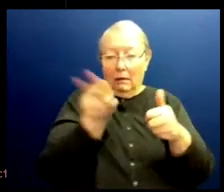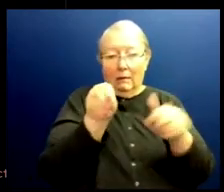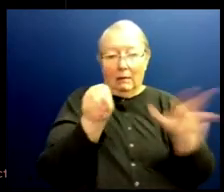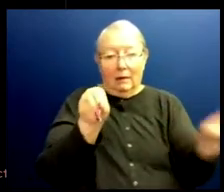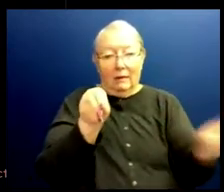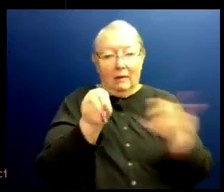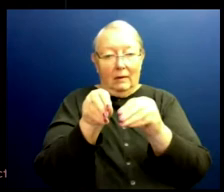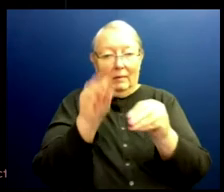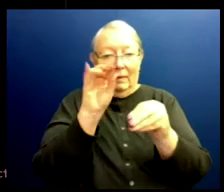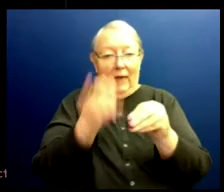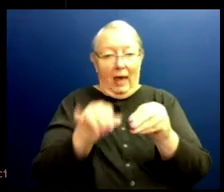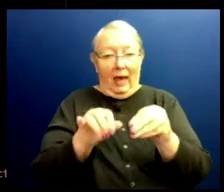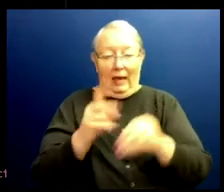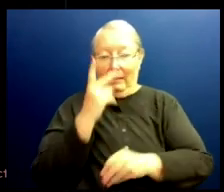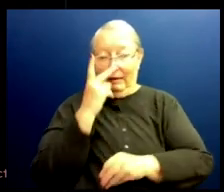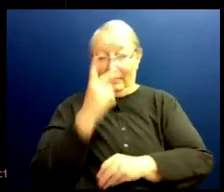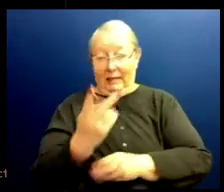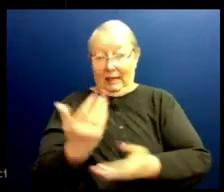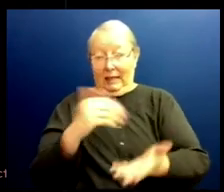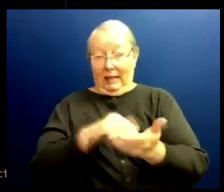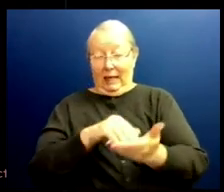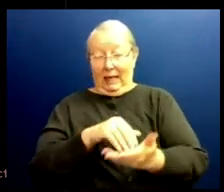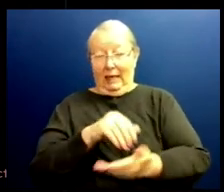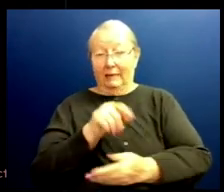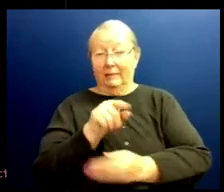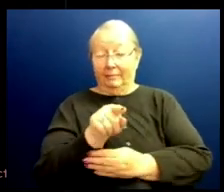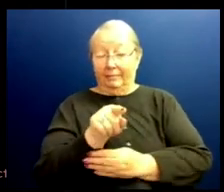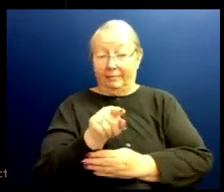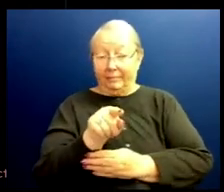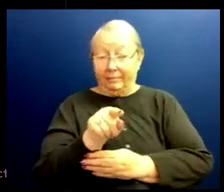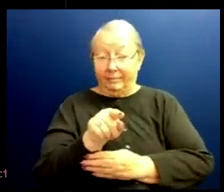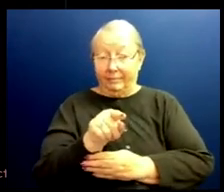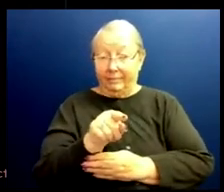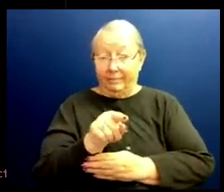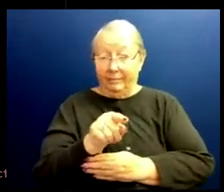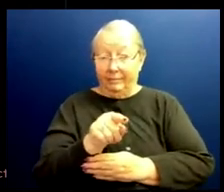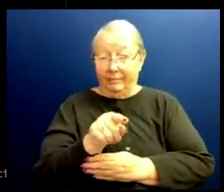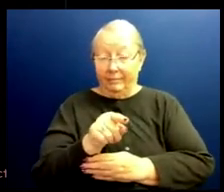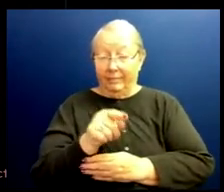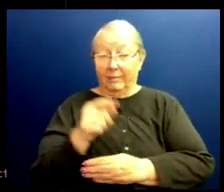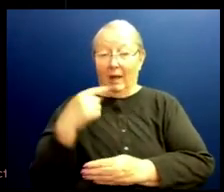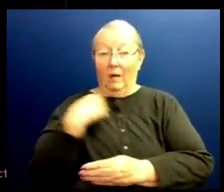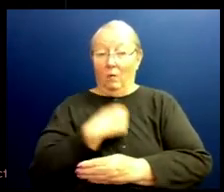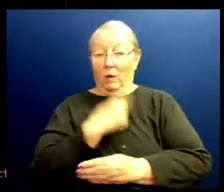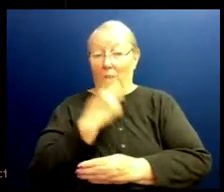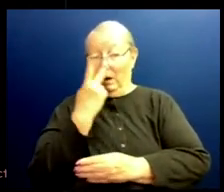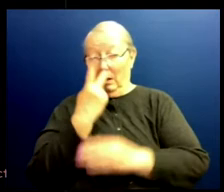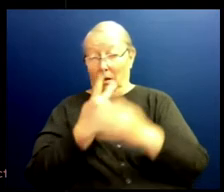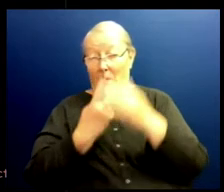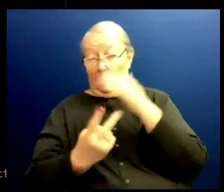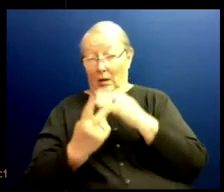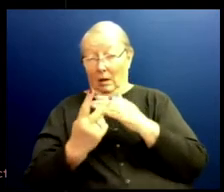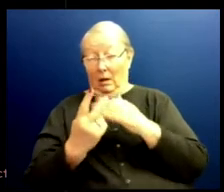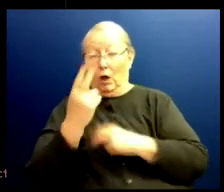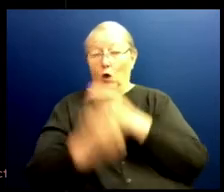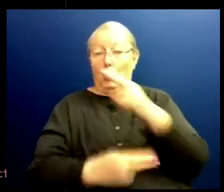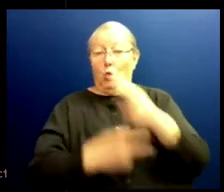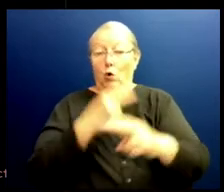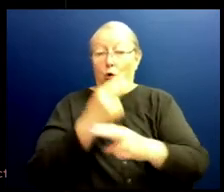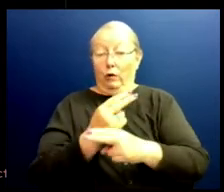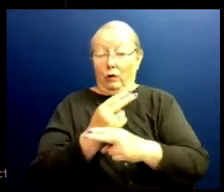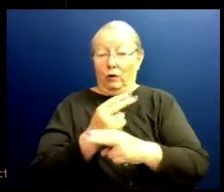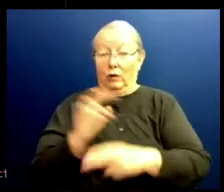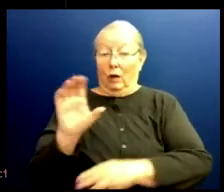our projections are that the current universe should exist of what we call the cosmic